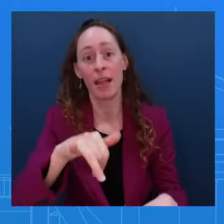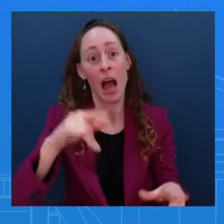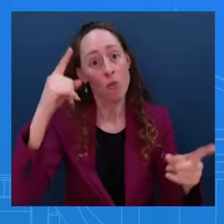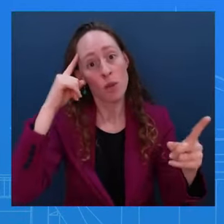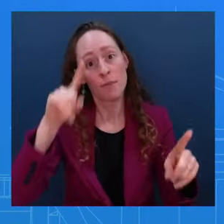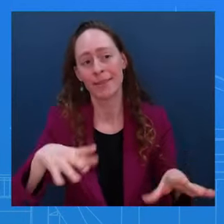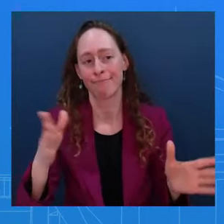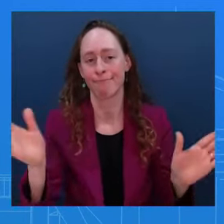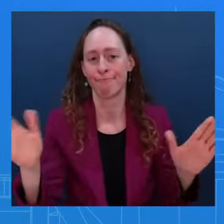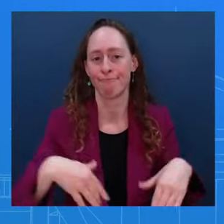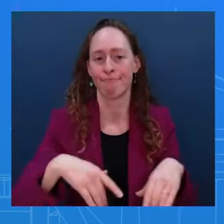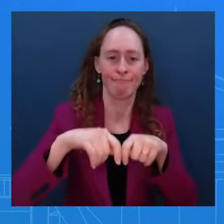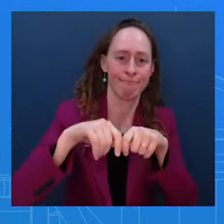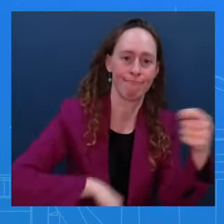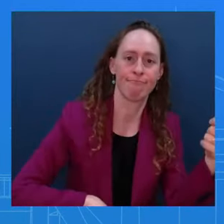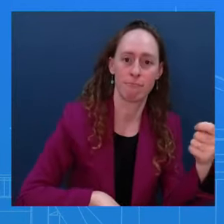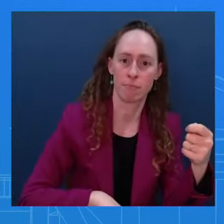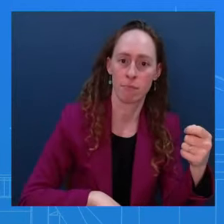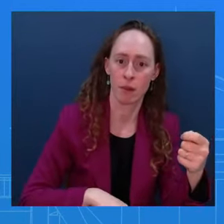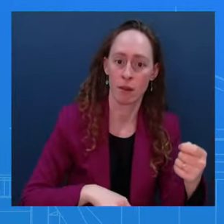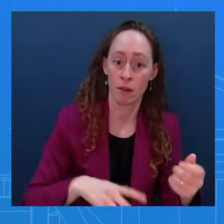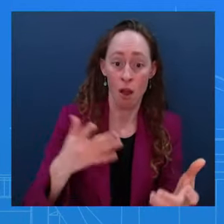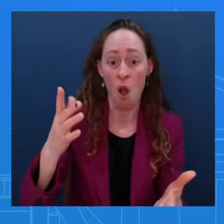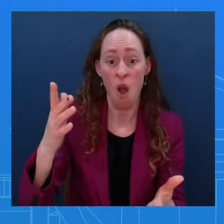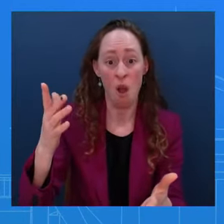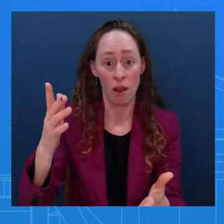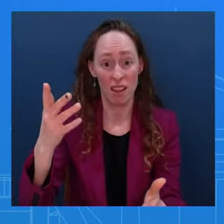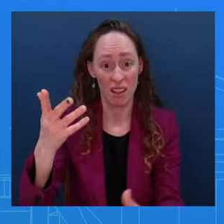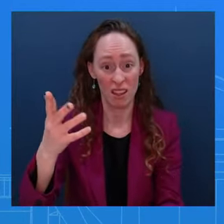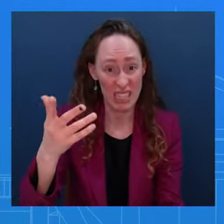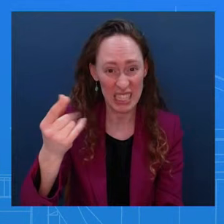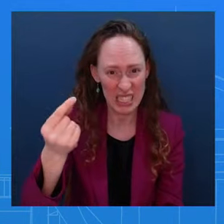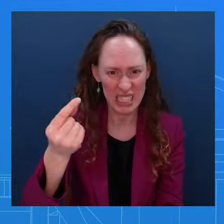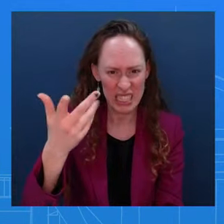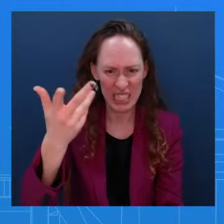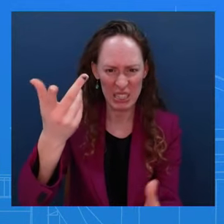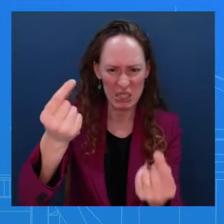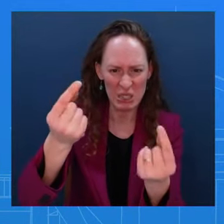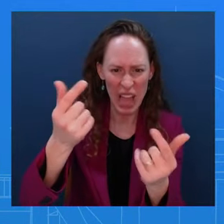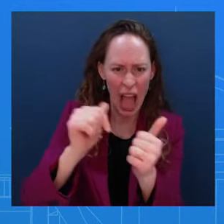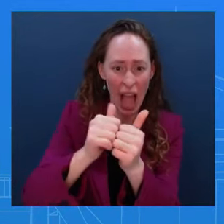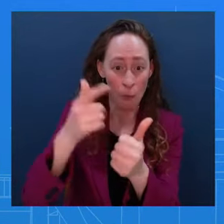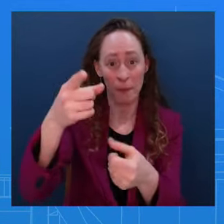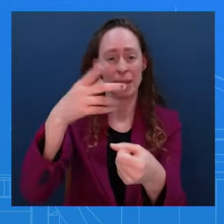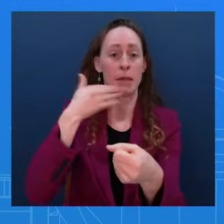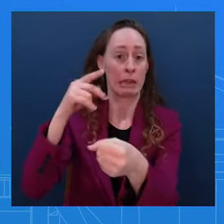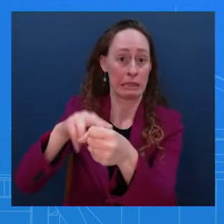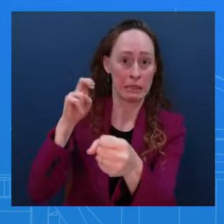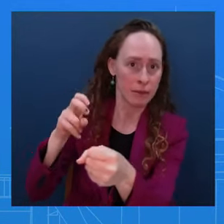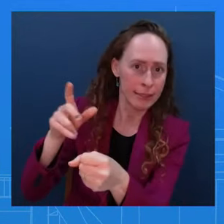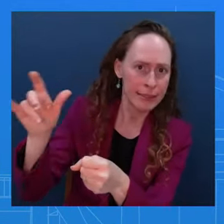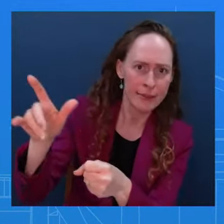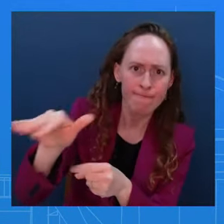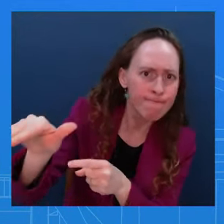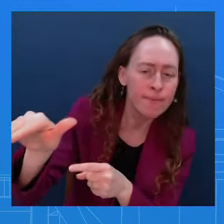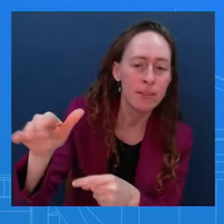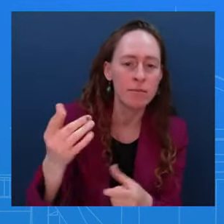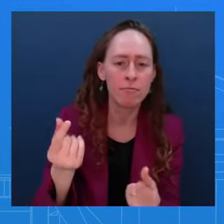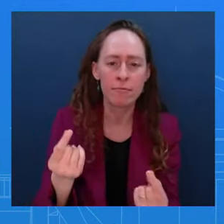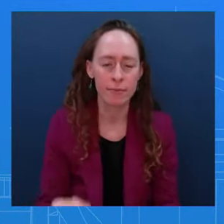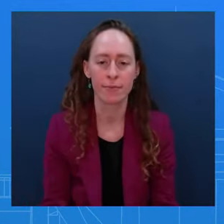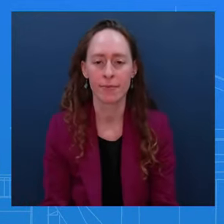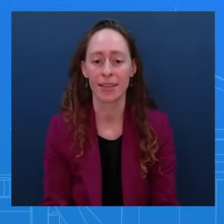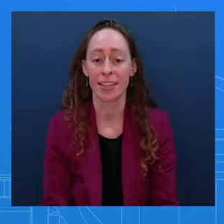treaty to keep pace? What Russia does with its treaty requirements is up to Mr. Putin to decide. I can't answer that